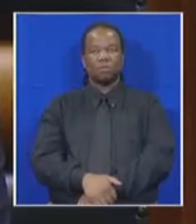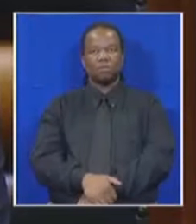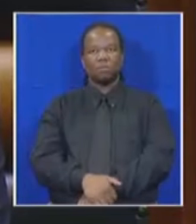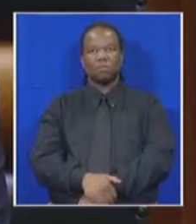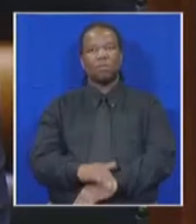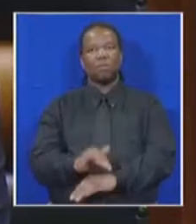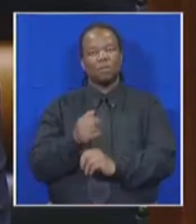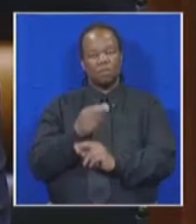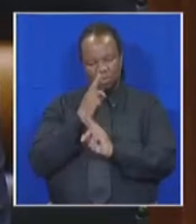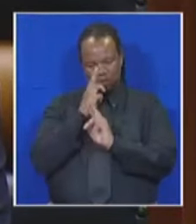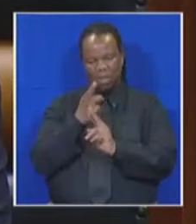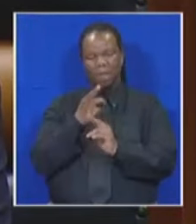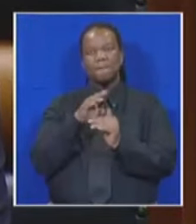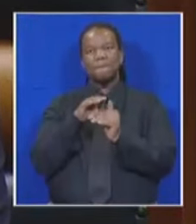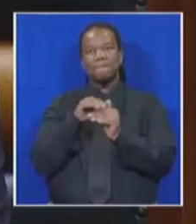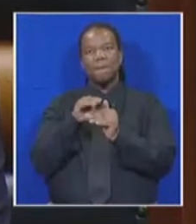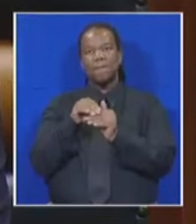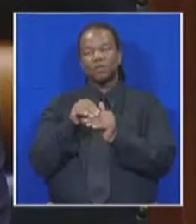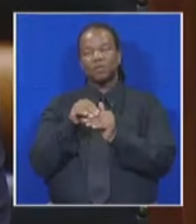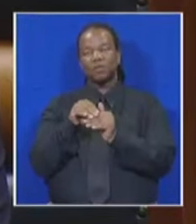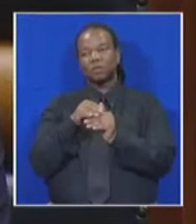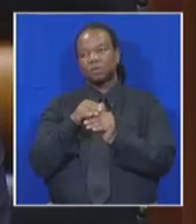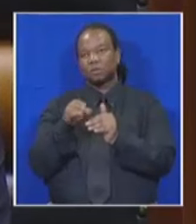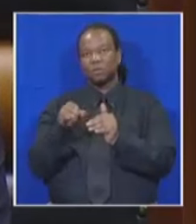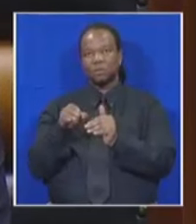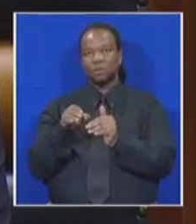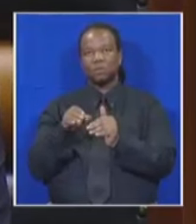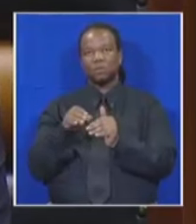Honourable member, honourable members,